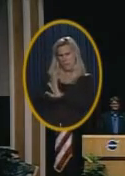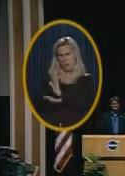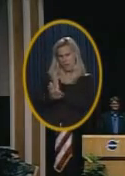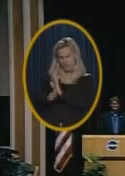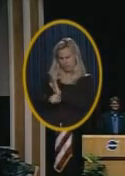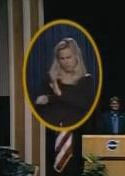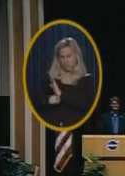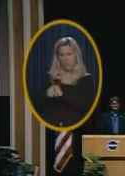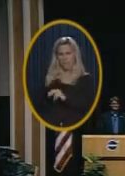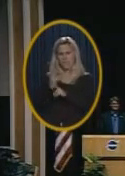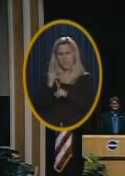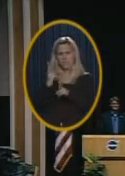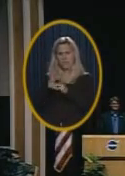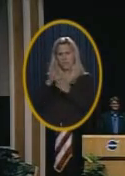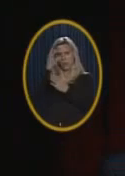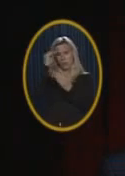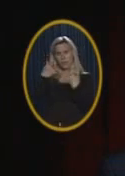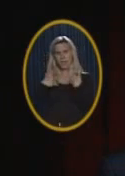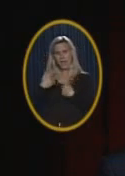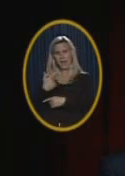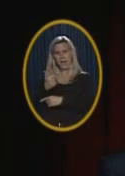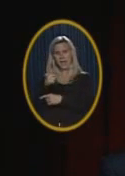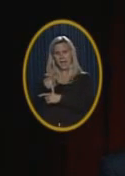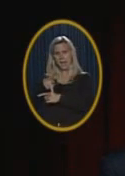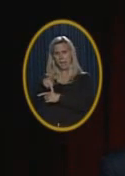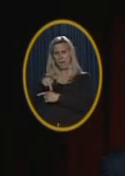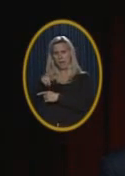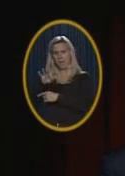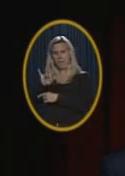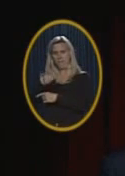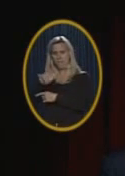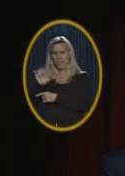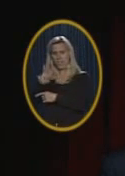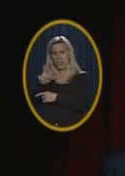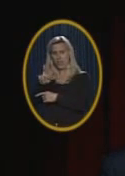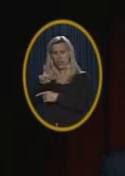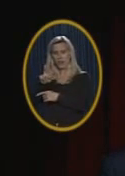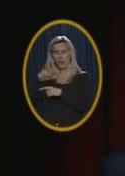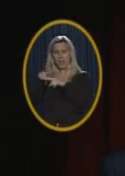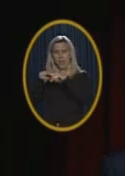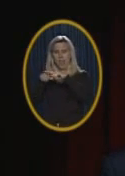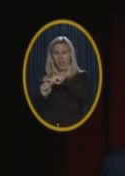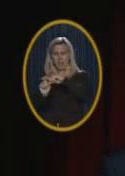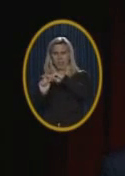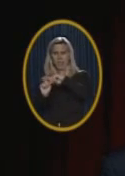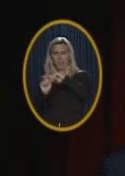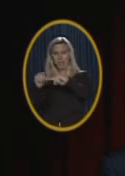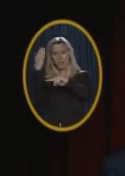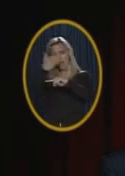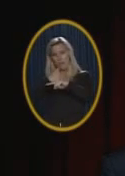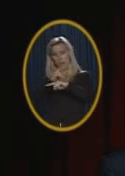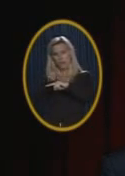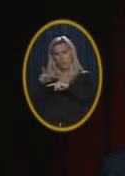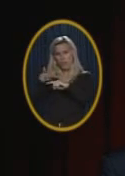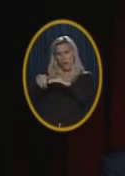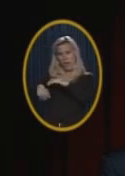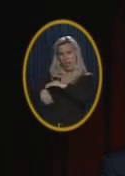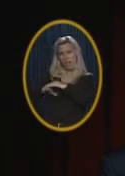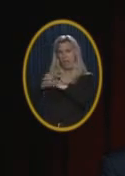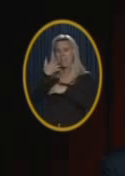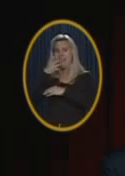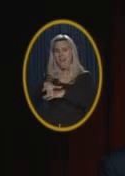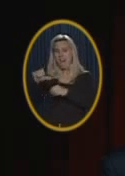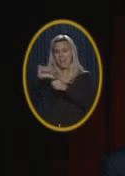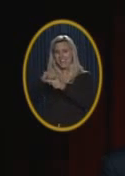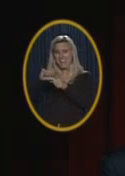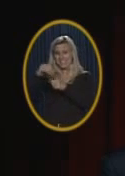ago, I learned that they had a gap filler hanging loose on the, out in front of the right-hand main landing gear, and the hot gas got in the wheel